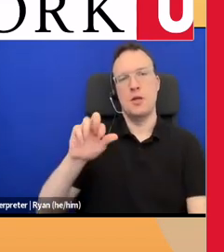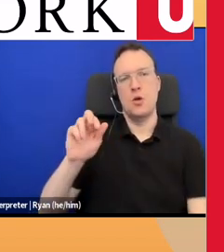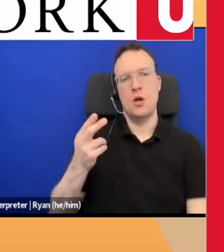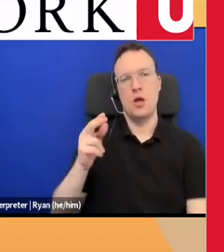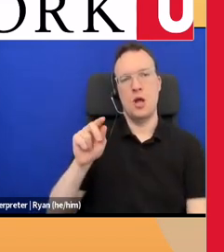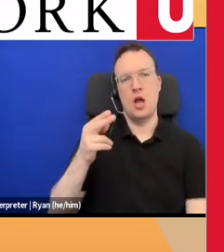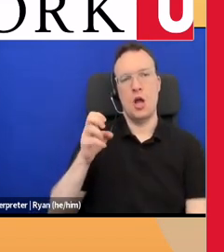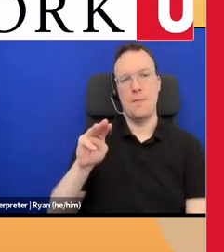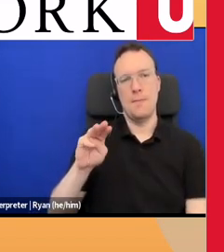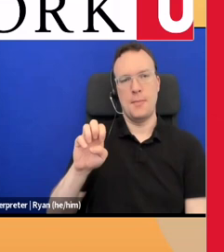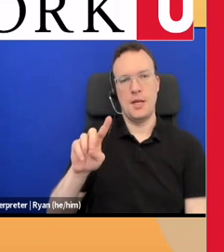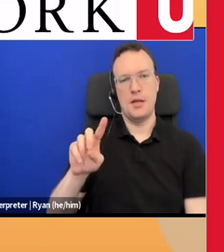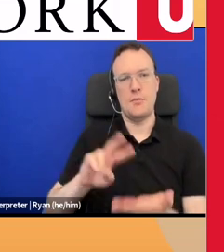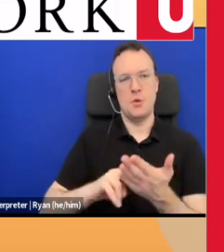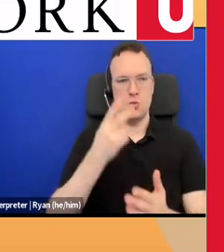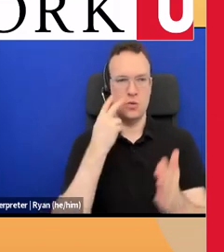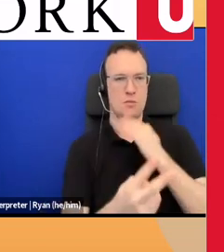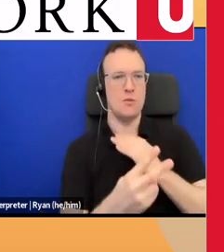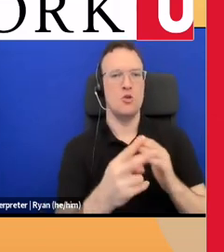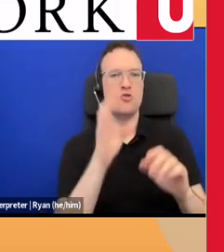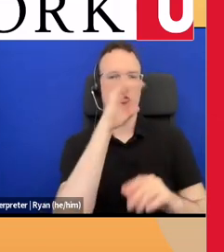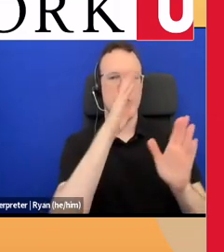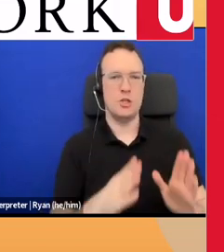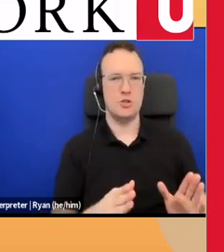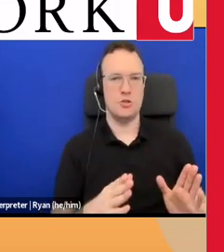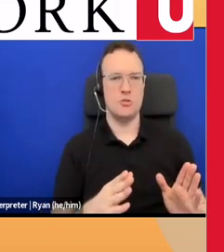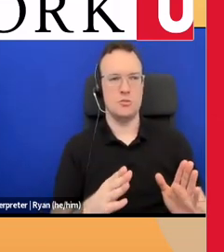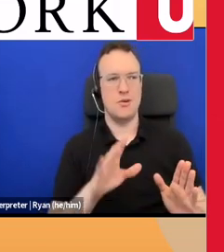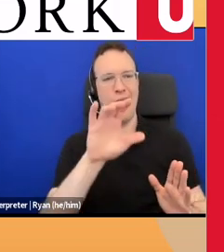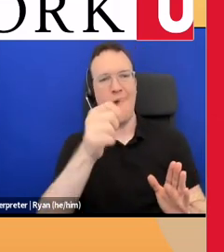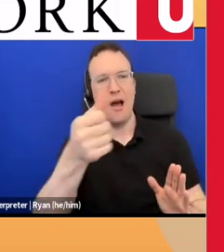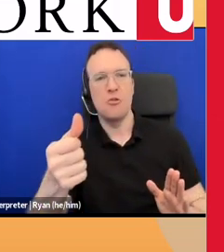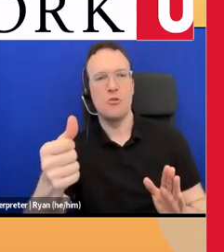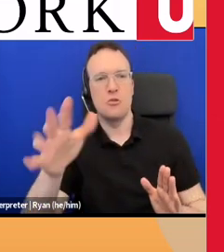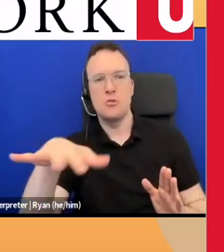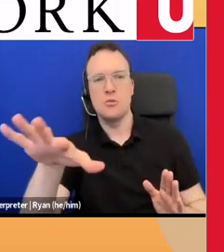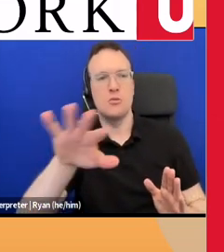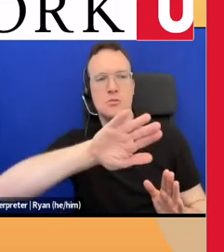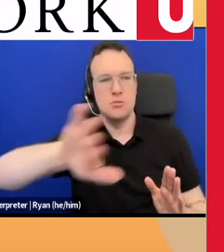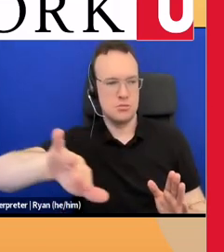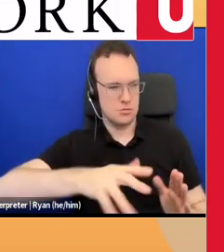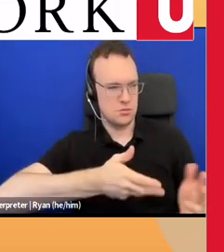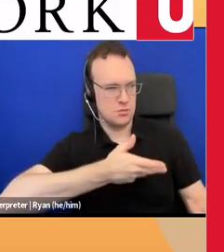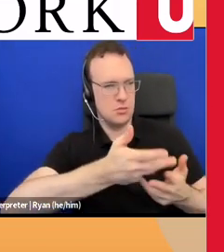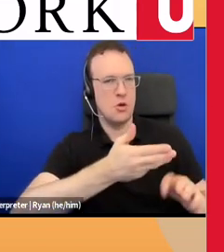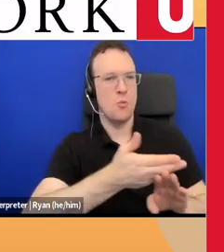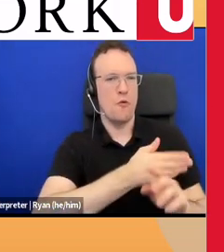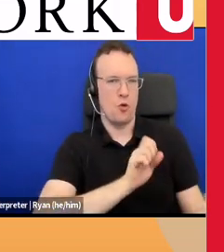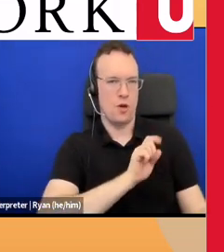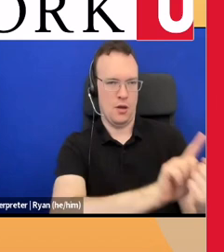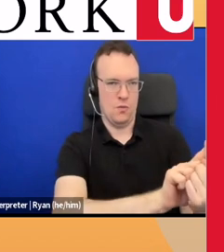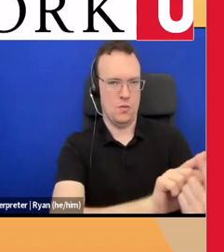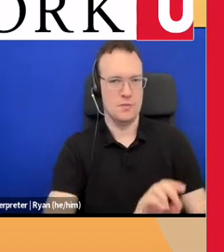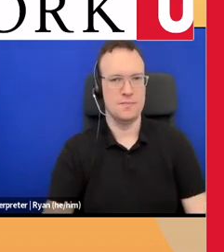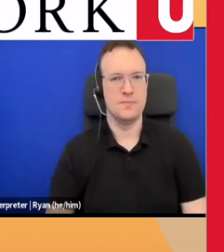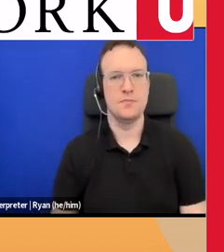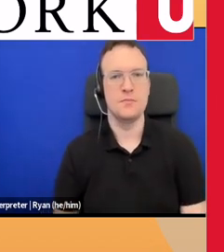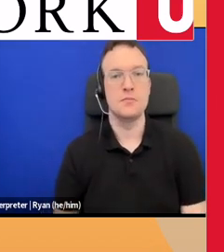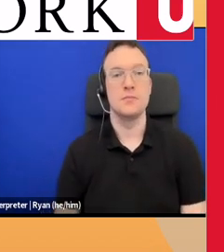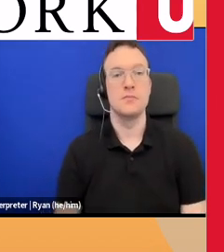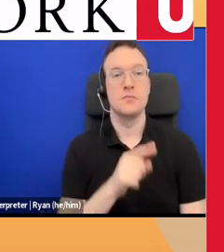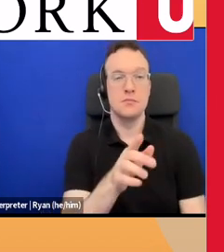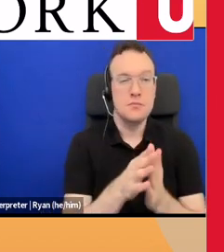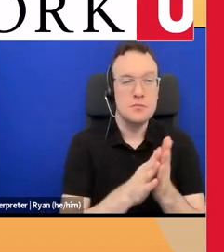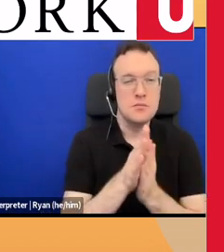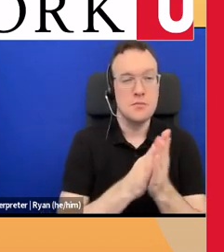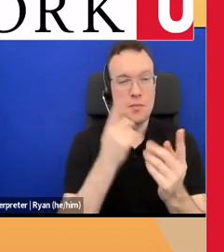known, distinguished from other others prior to the encounter. In this anticipation, the